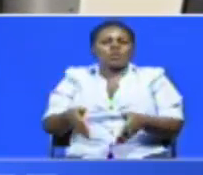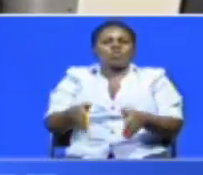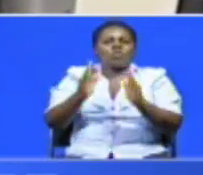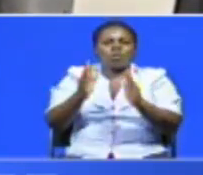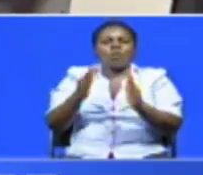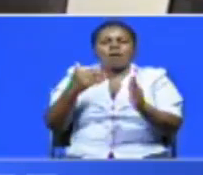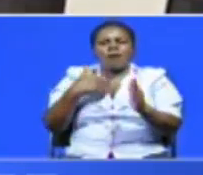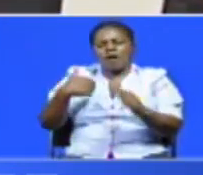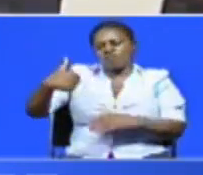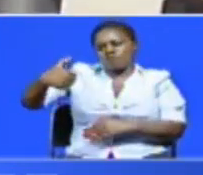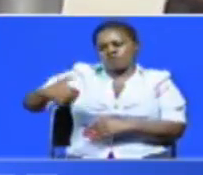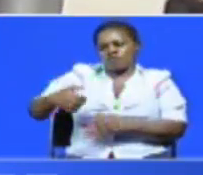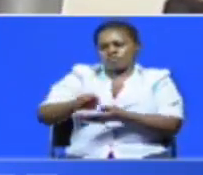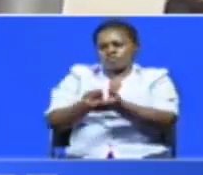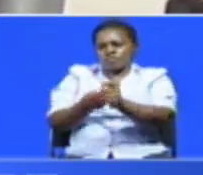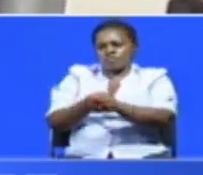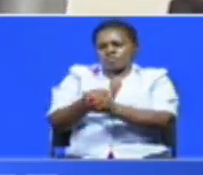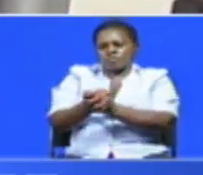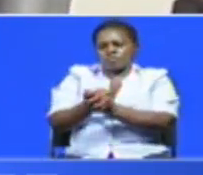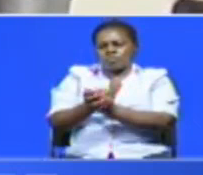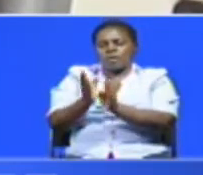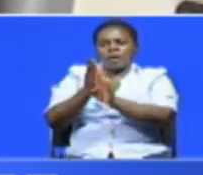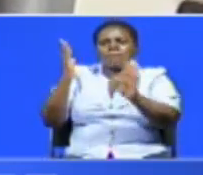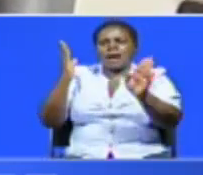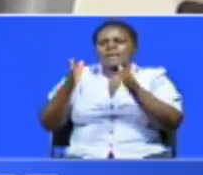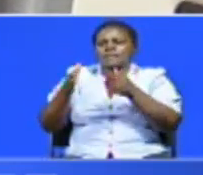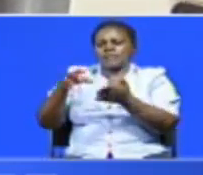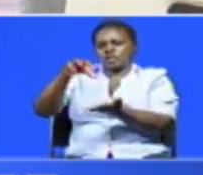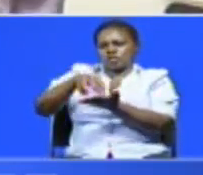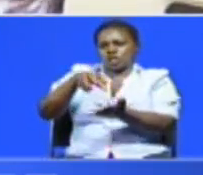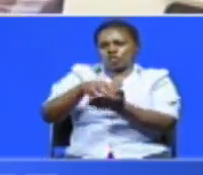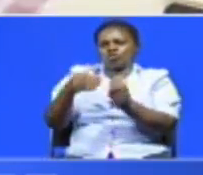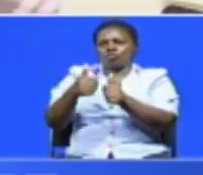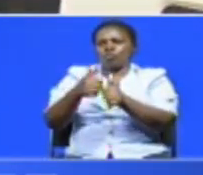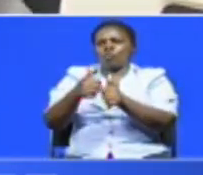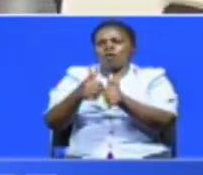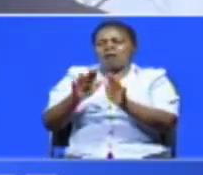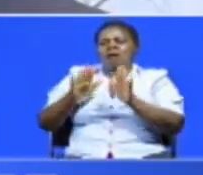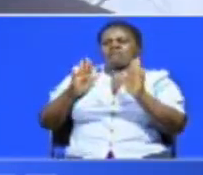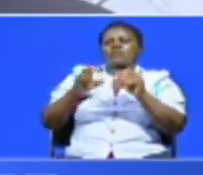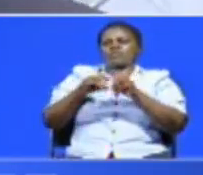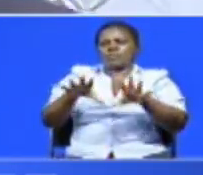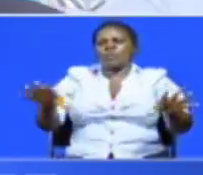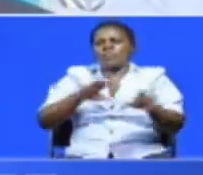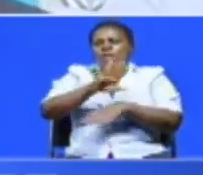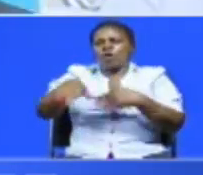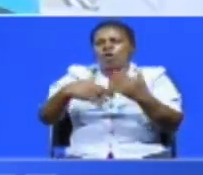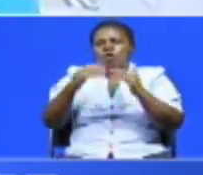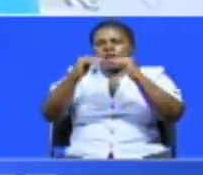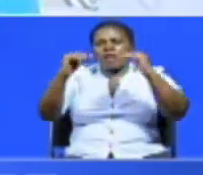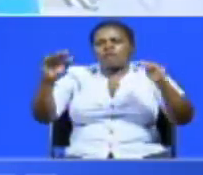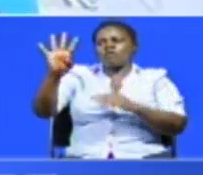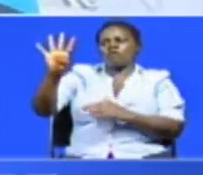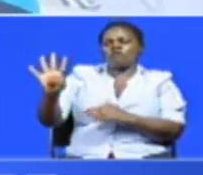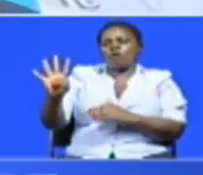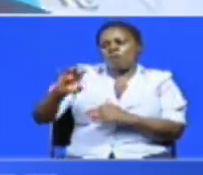now put sanitizers in the bus station in a bid to prevent any possible spread of the contagion. All the level 4